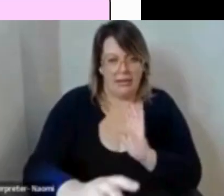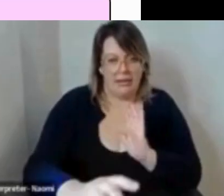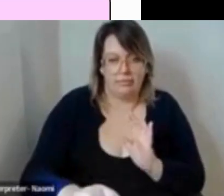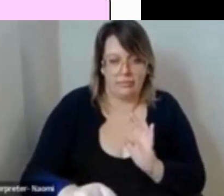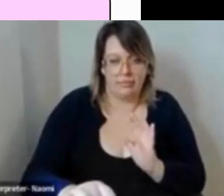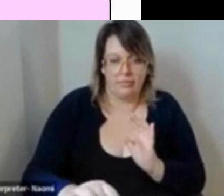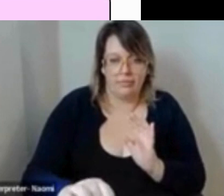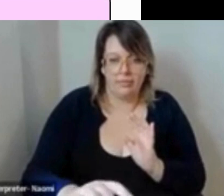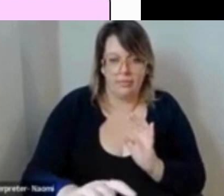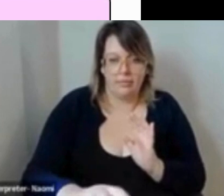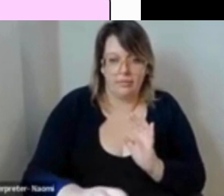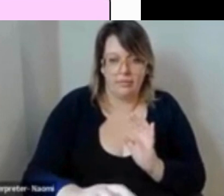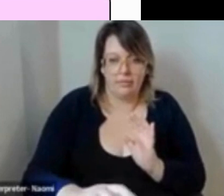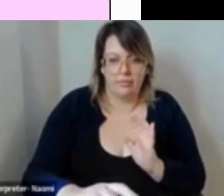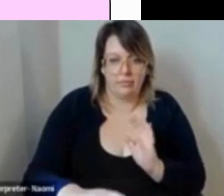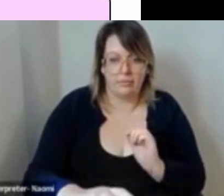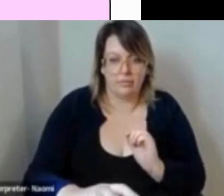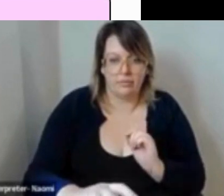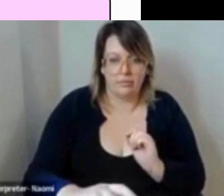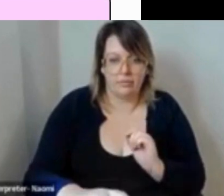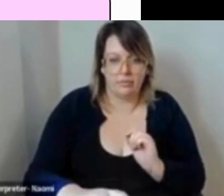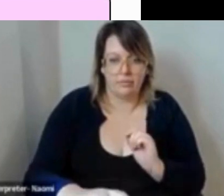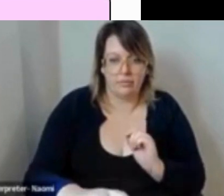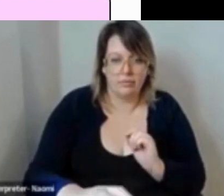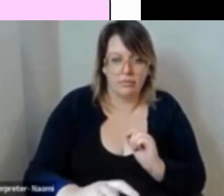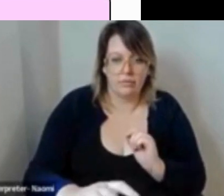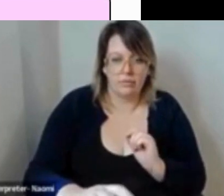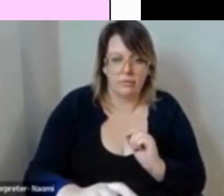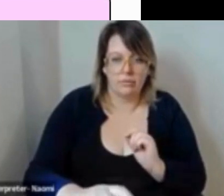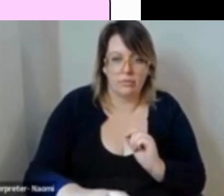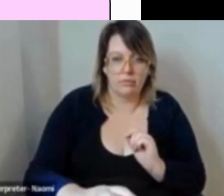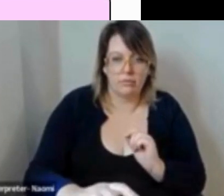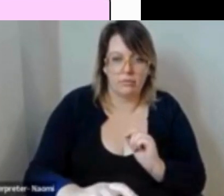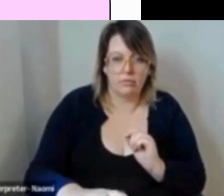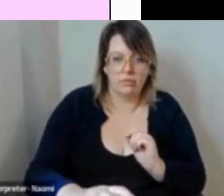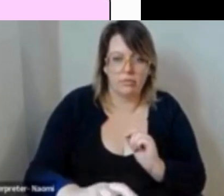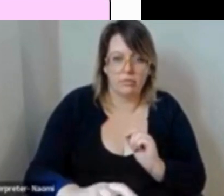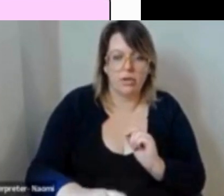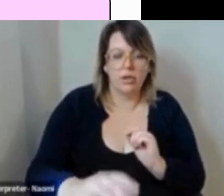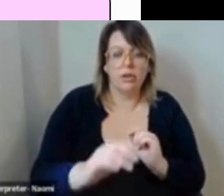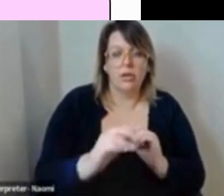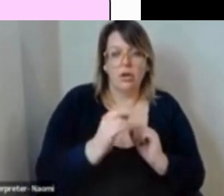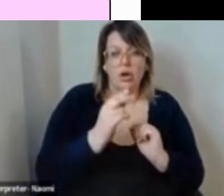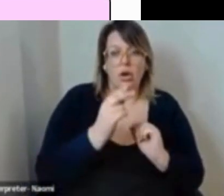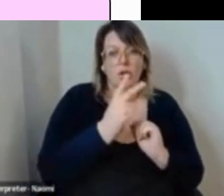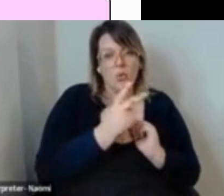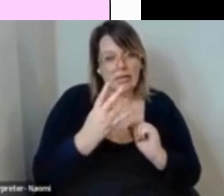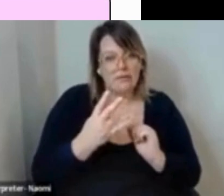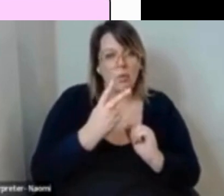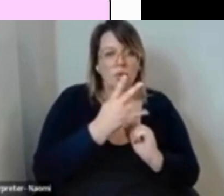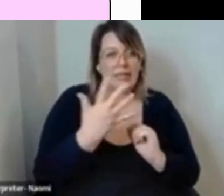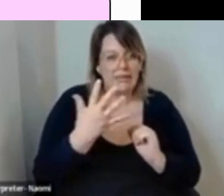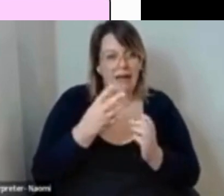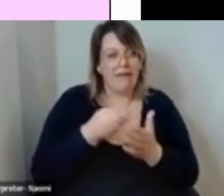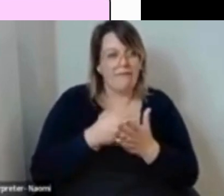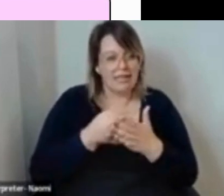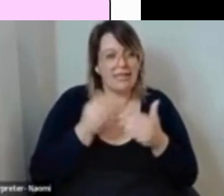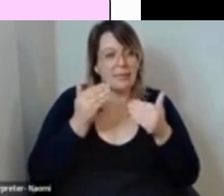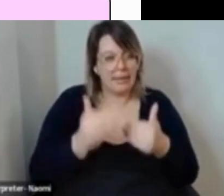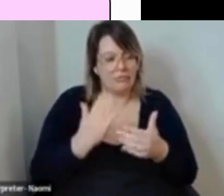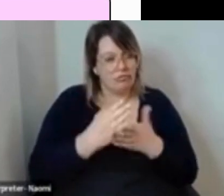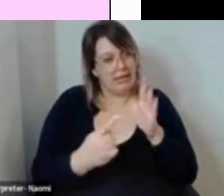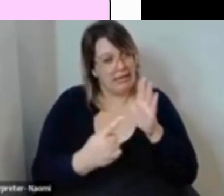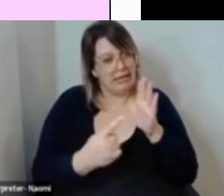A key thing to note for the 24-25 funding period is that it is very much a transition year for the Music Hub